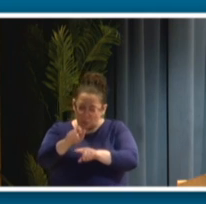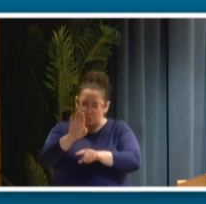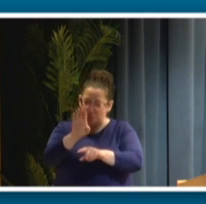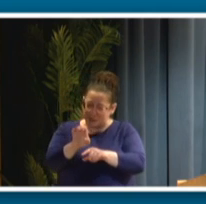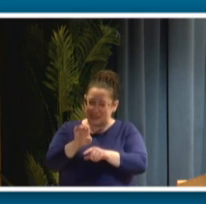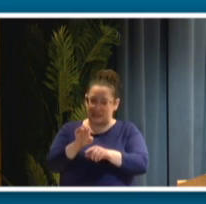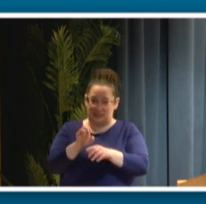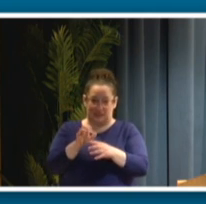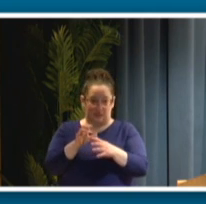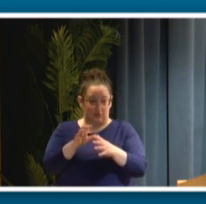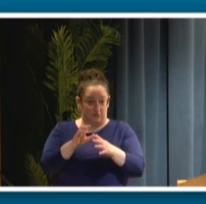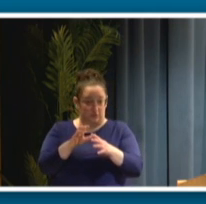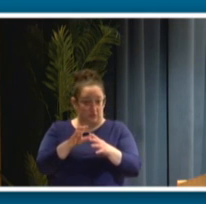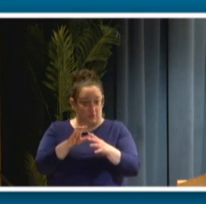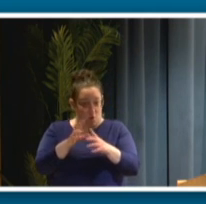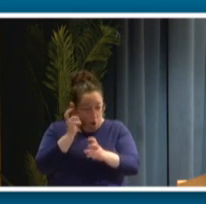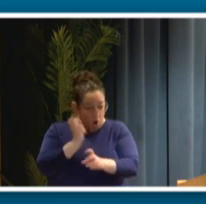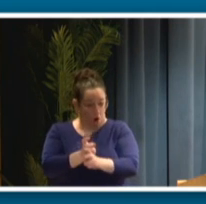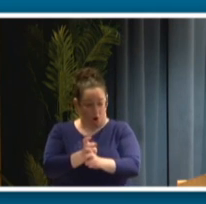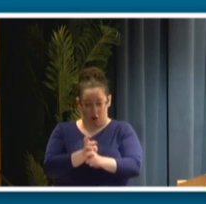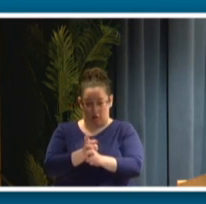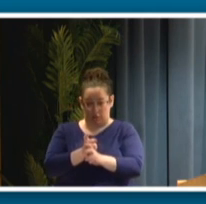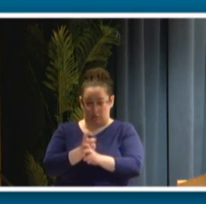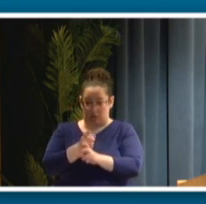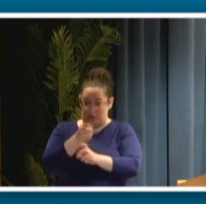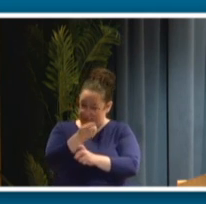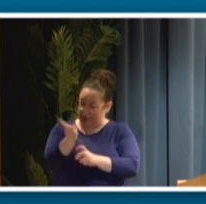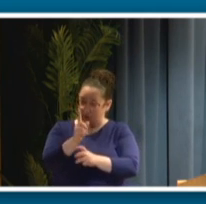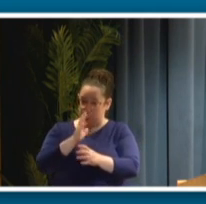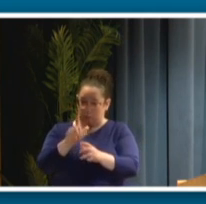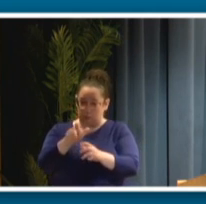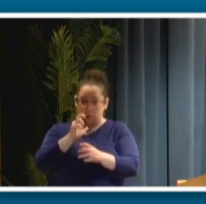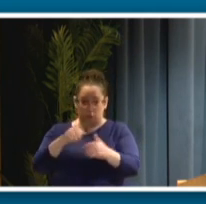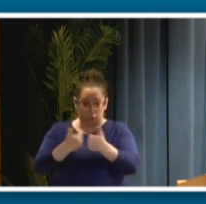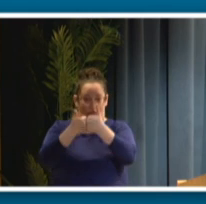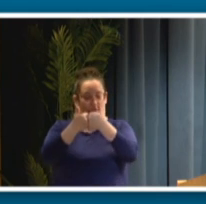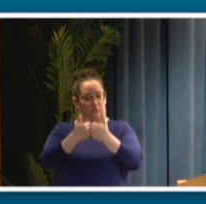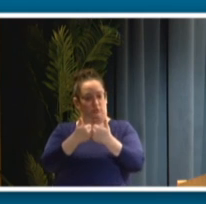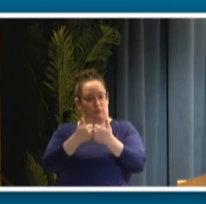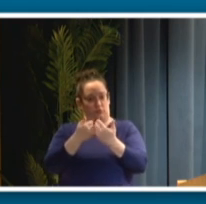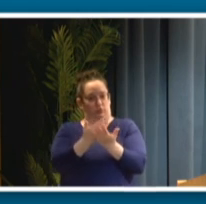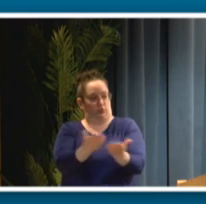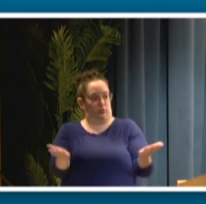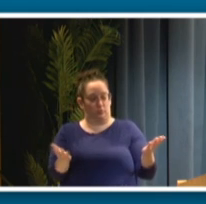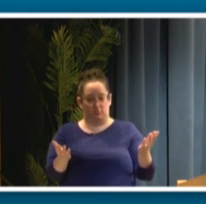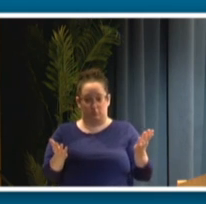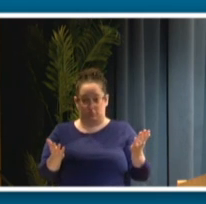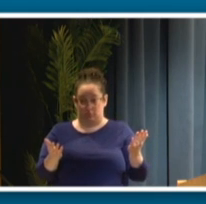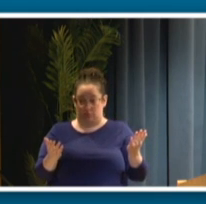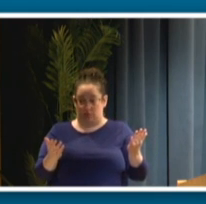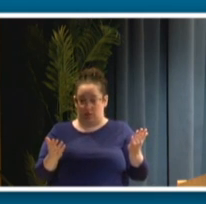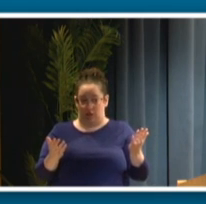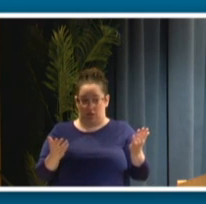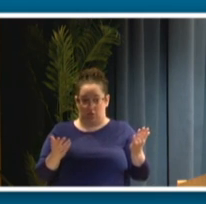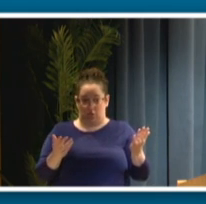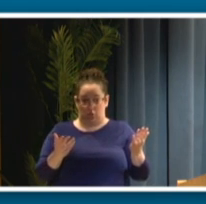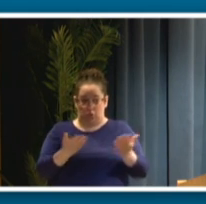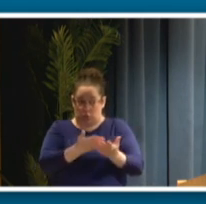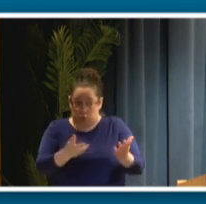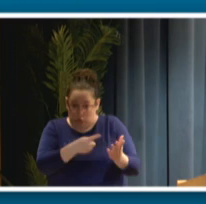part that I want to impart this upon you, right? Mentorship is supposed to be rigorous. Everybody's scared to be somebody flunky. Don't